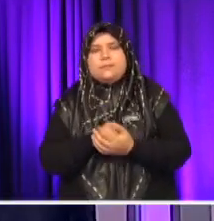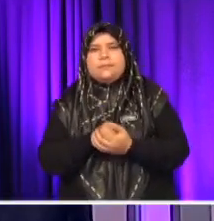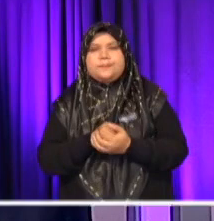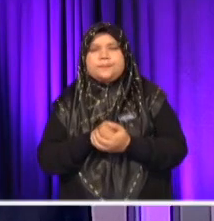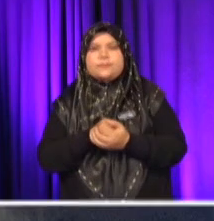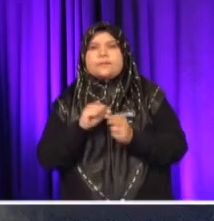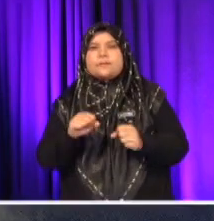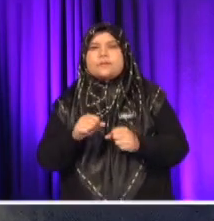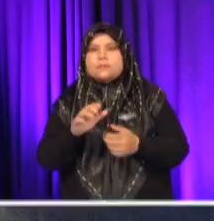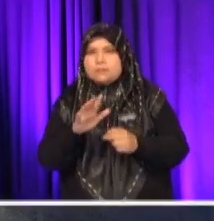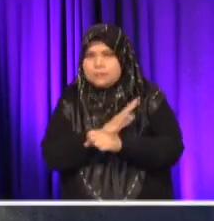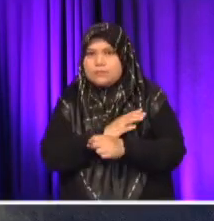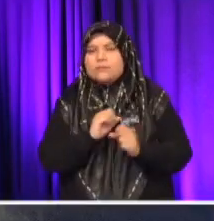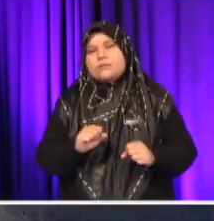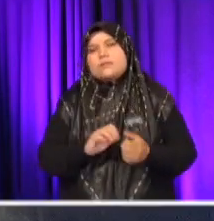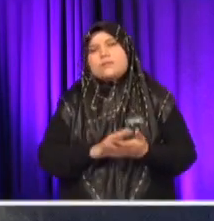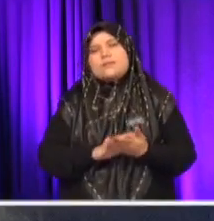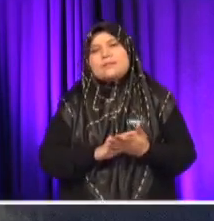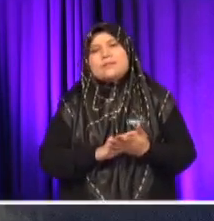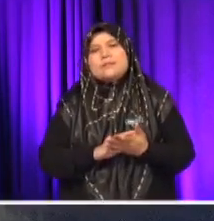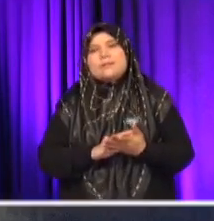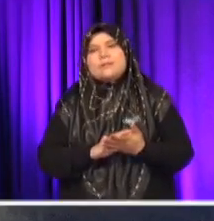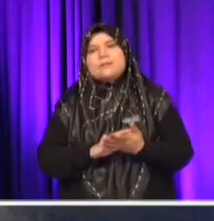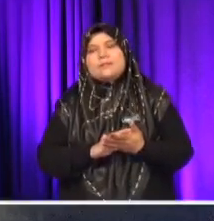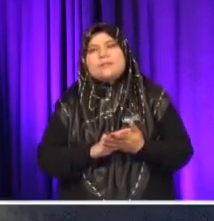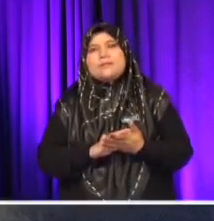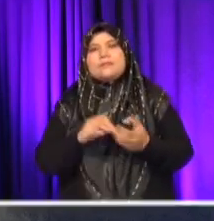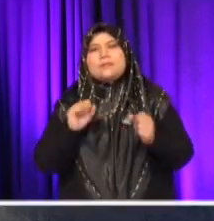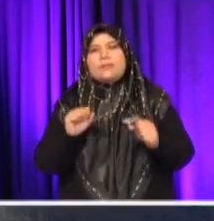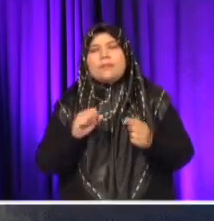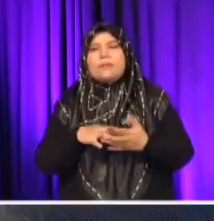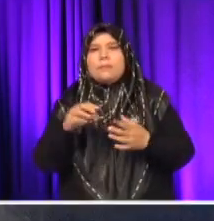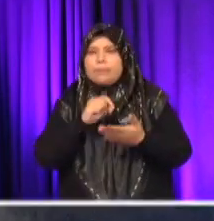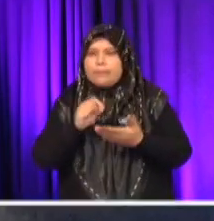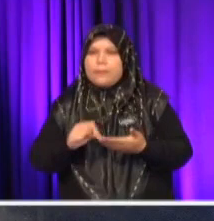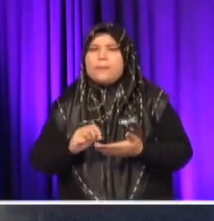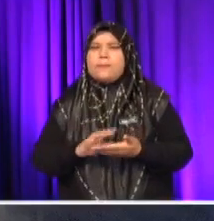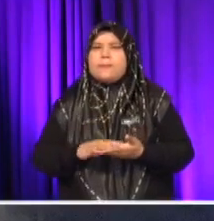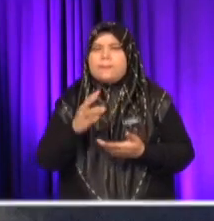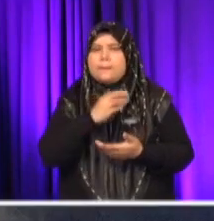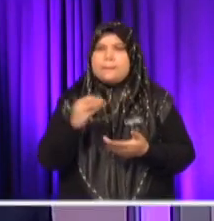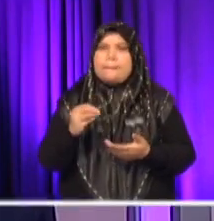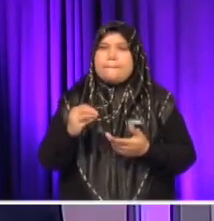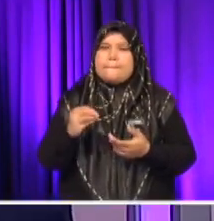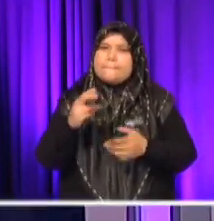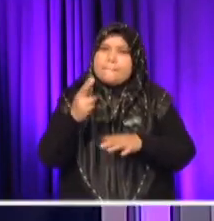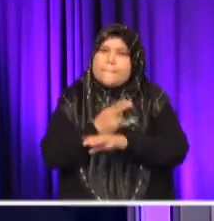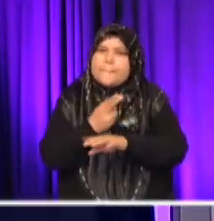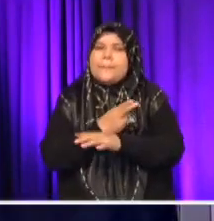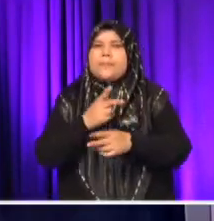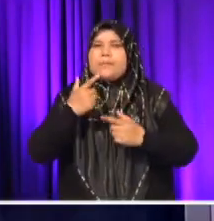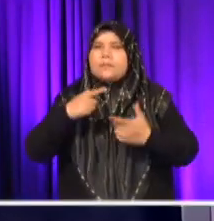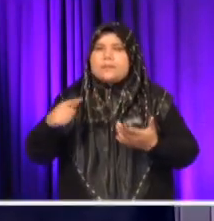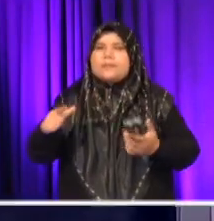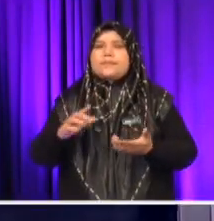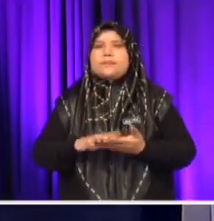marks. Is that correct? Yeah, I can see that. Okay, yeah, you got more points. Yeah. When you write, when you use all the ideas, and then your language is all right,